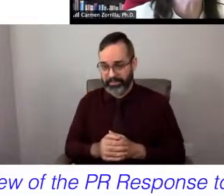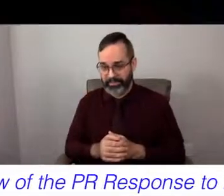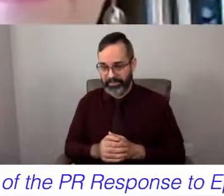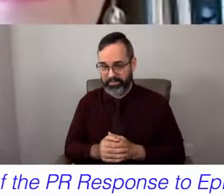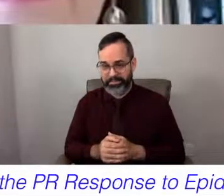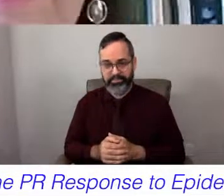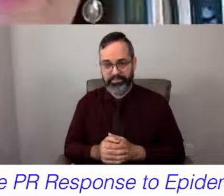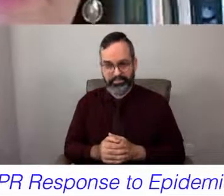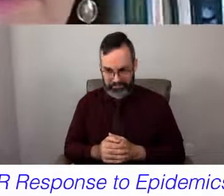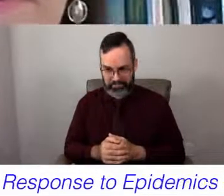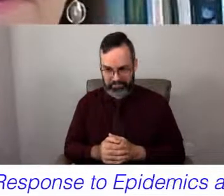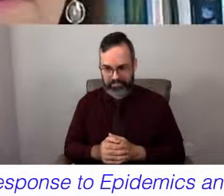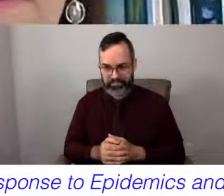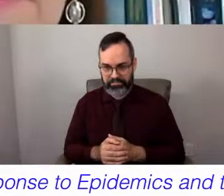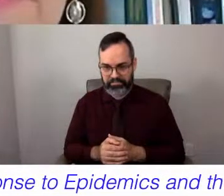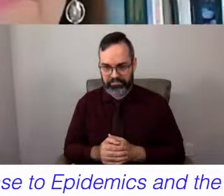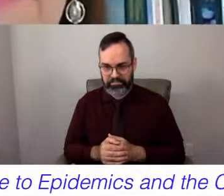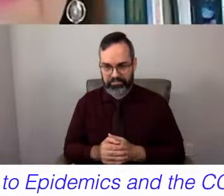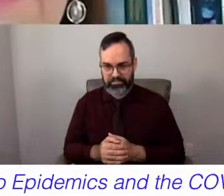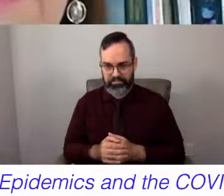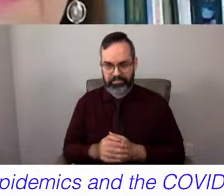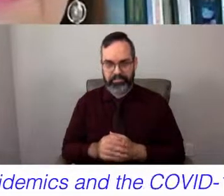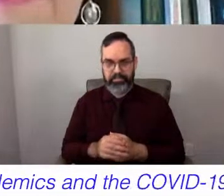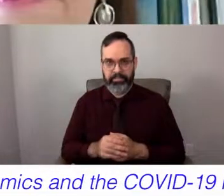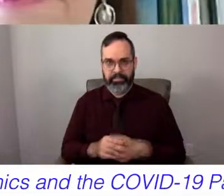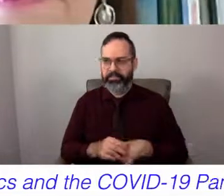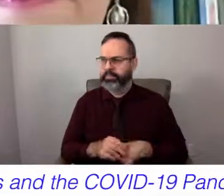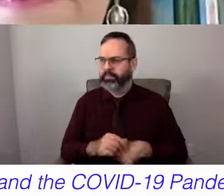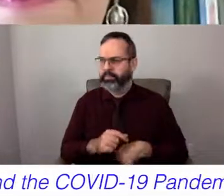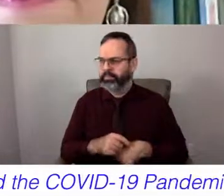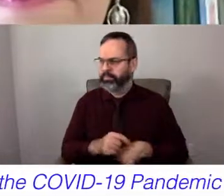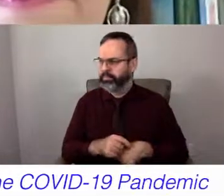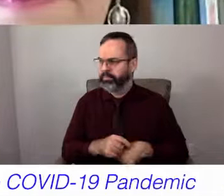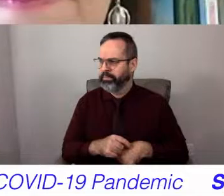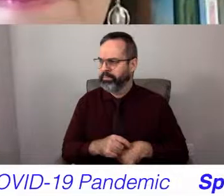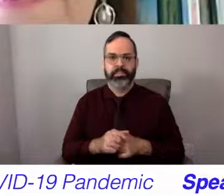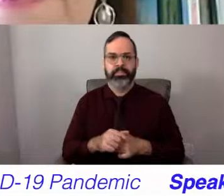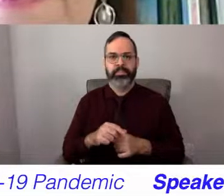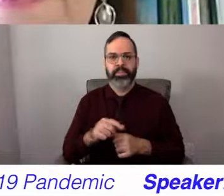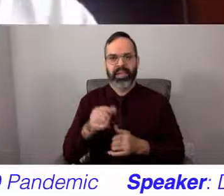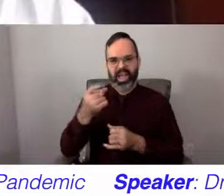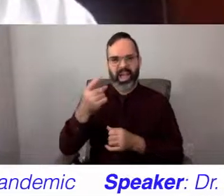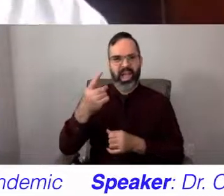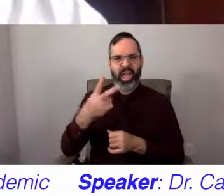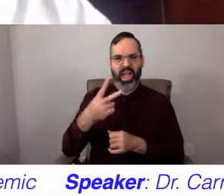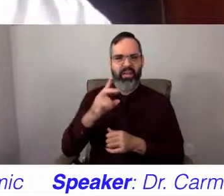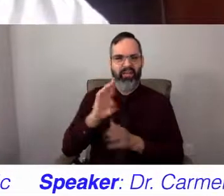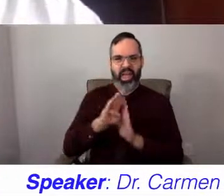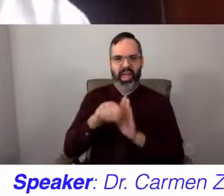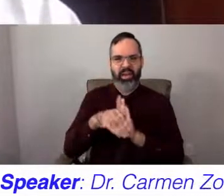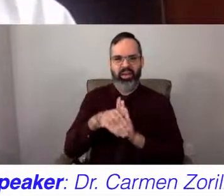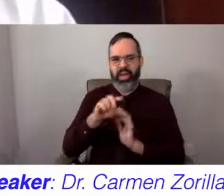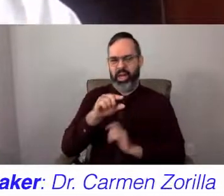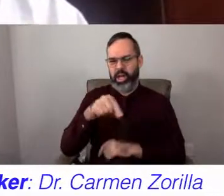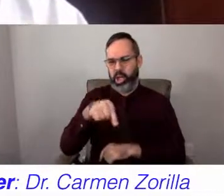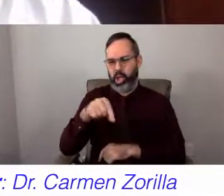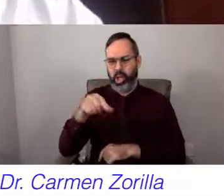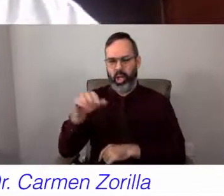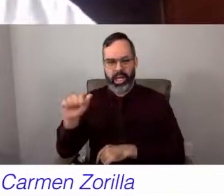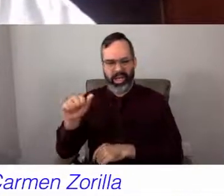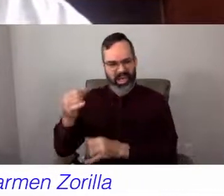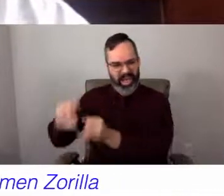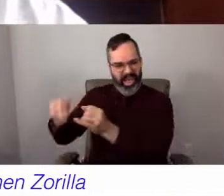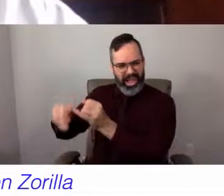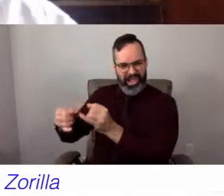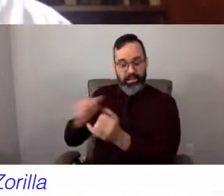we'll have questions. We'll have a half an hour of Q&A after the last presentation. So now we'll